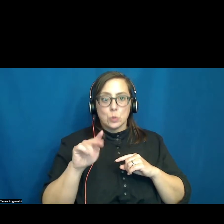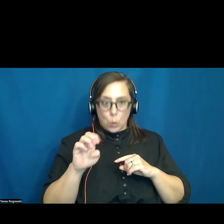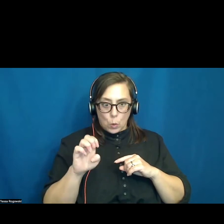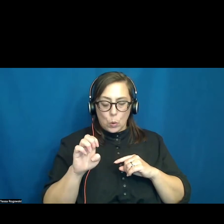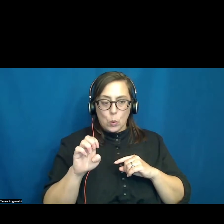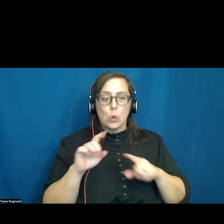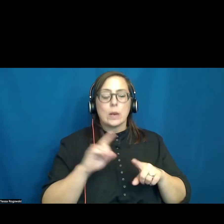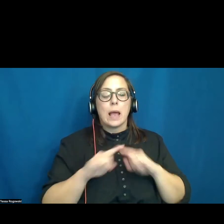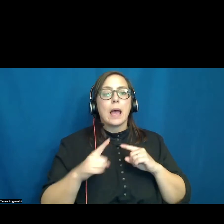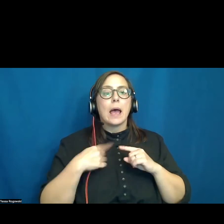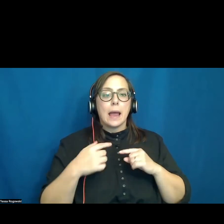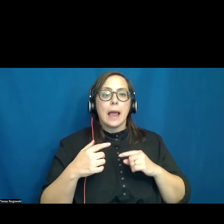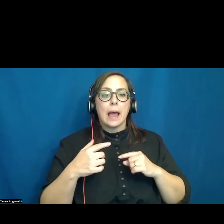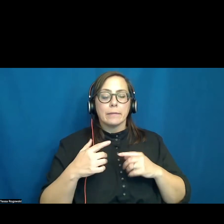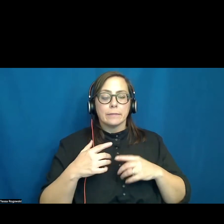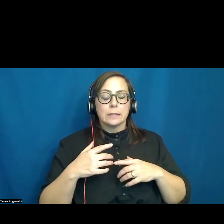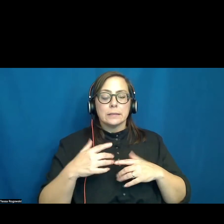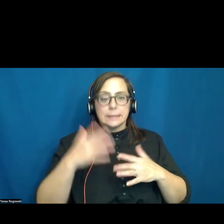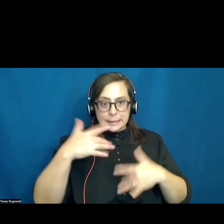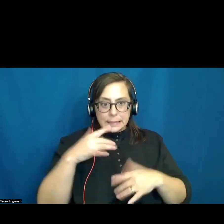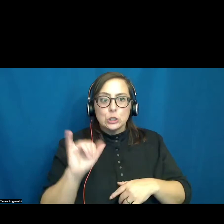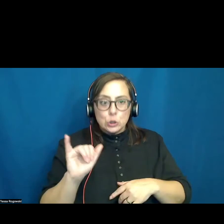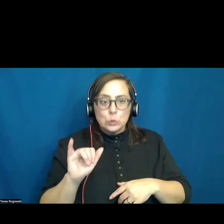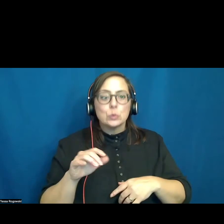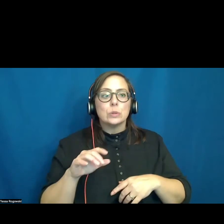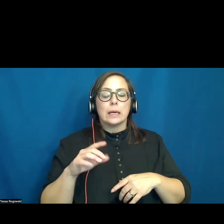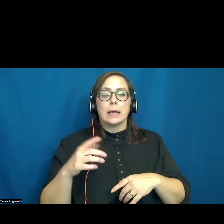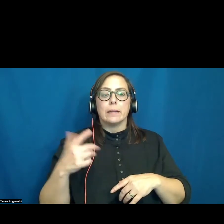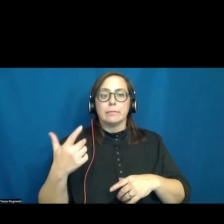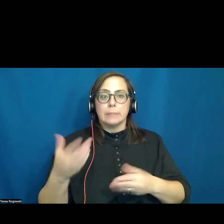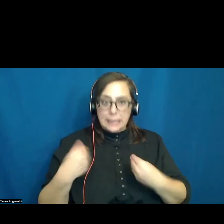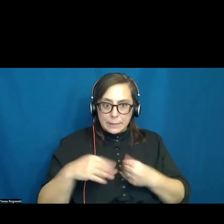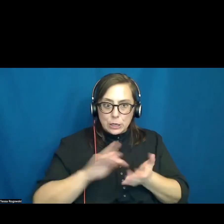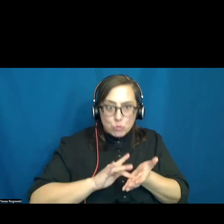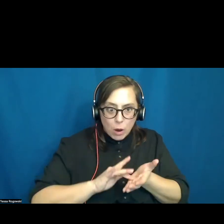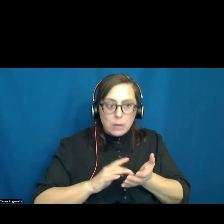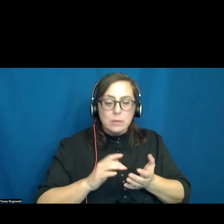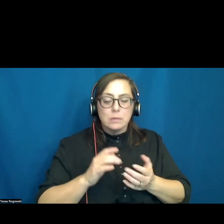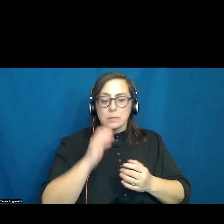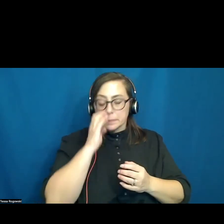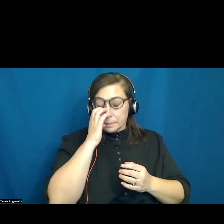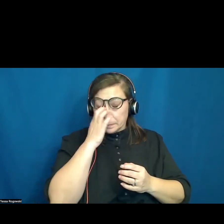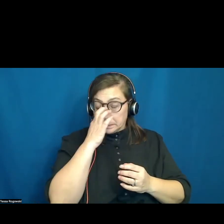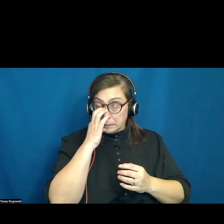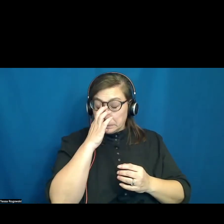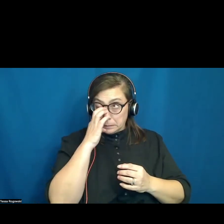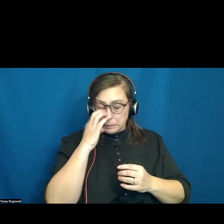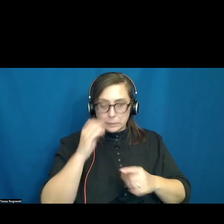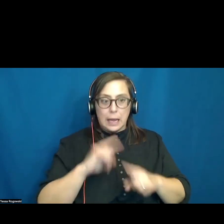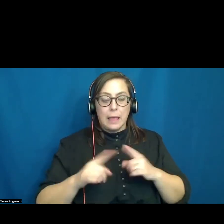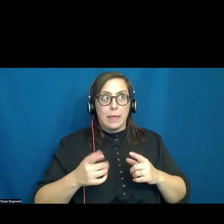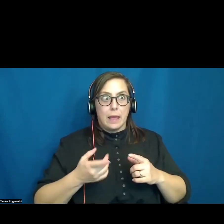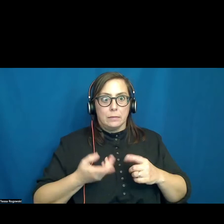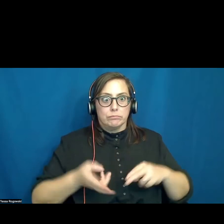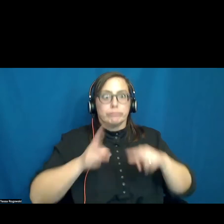bad flare-up. I need to take this drug, which exacerbated my anxiety in